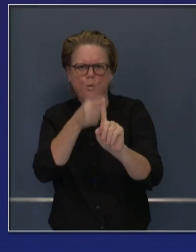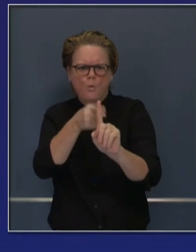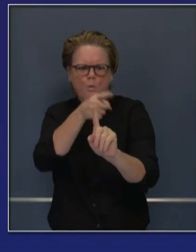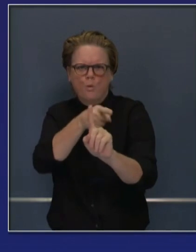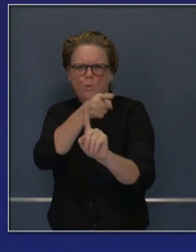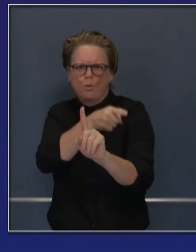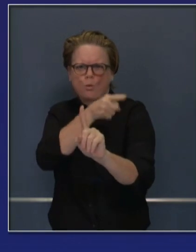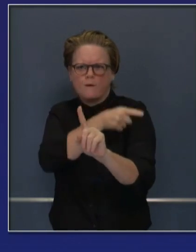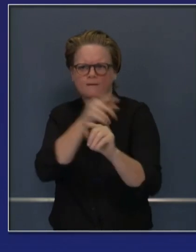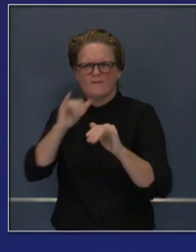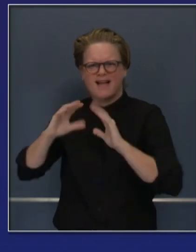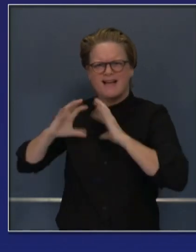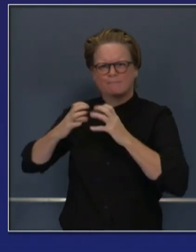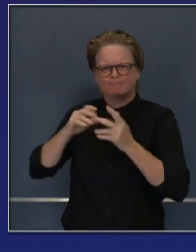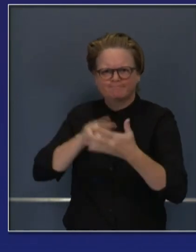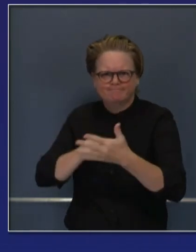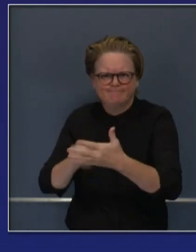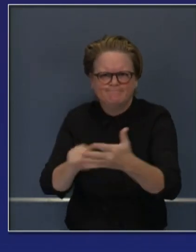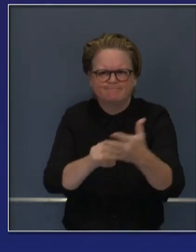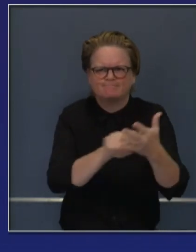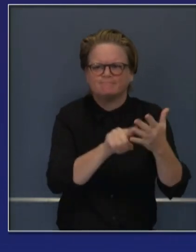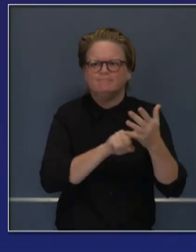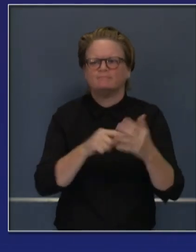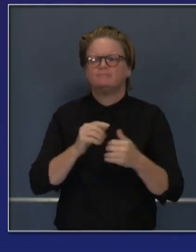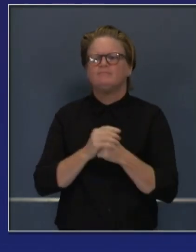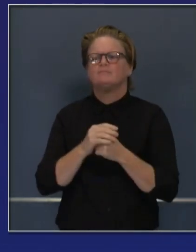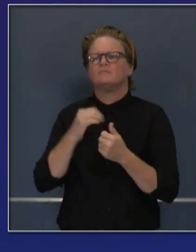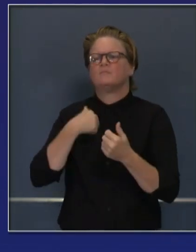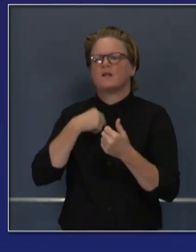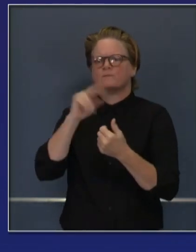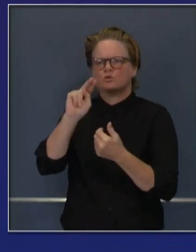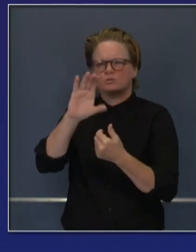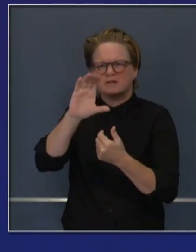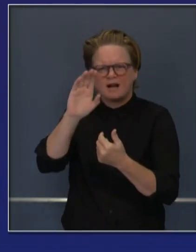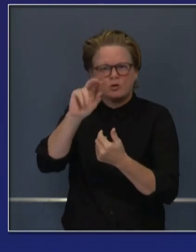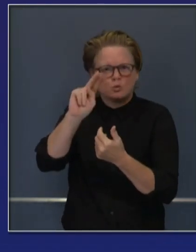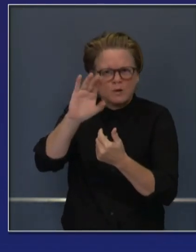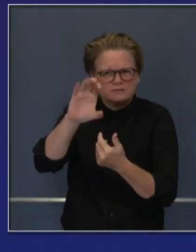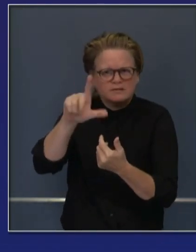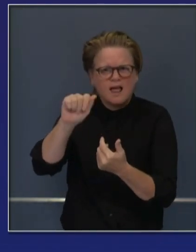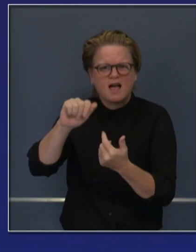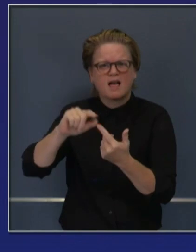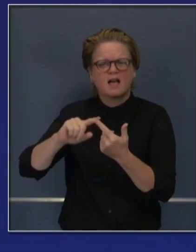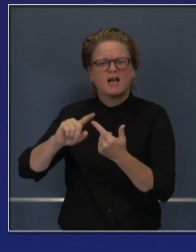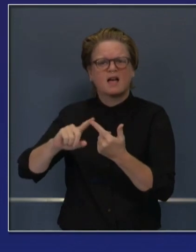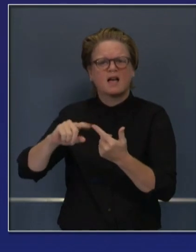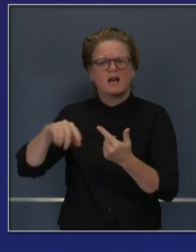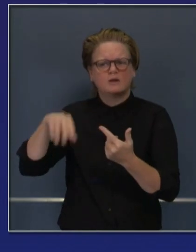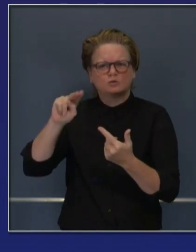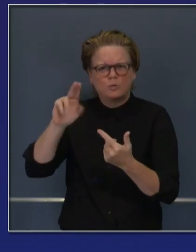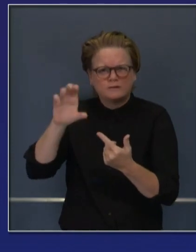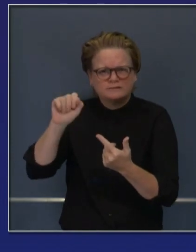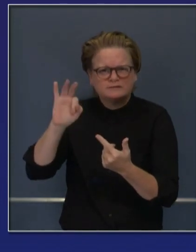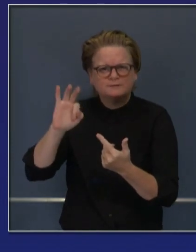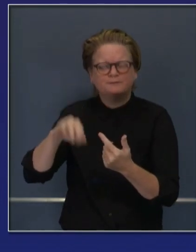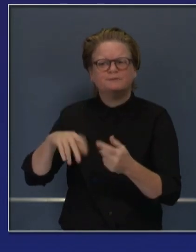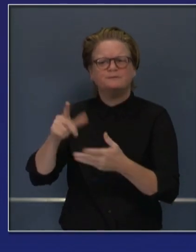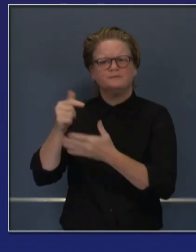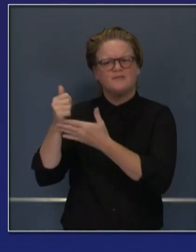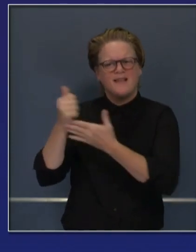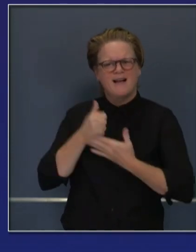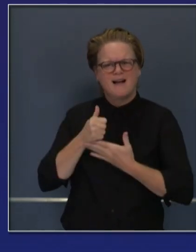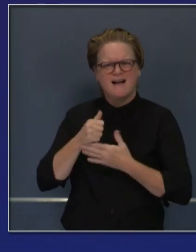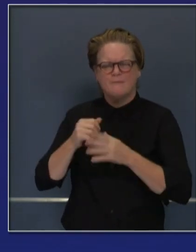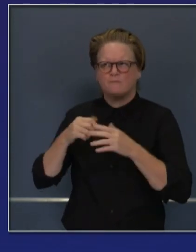in our contact tracing support with a number of state employees that have been deployed to help support and augment those local